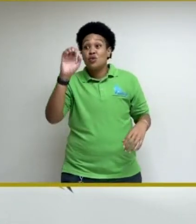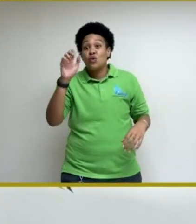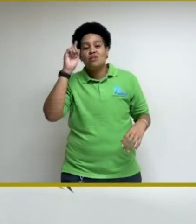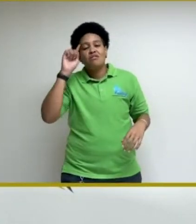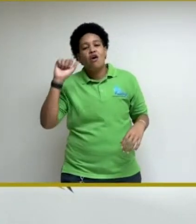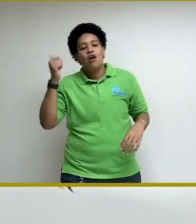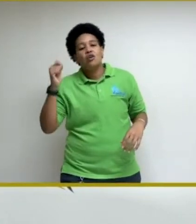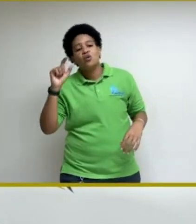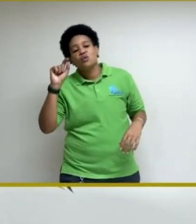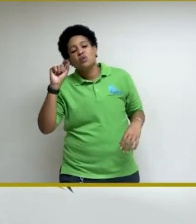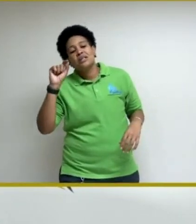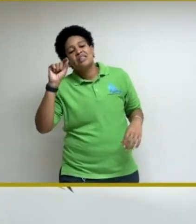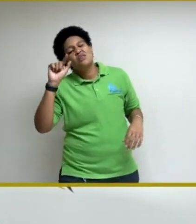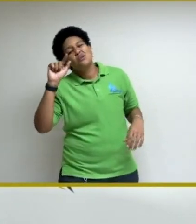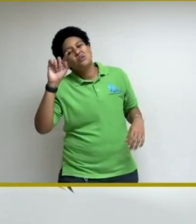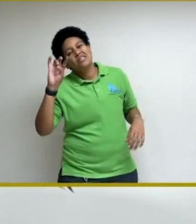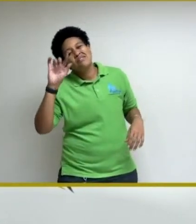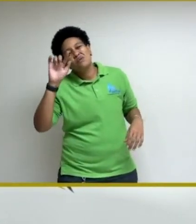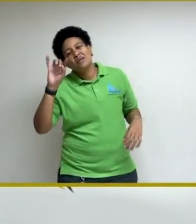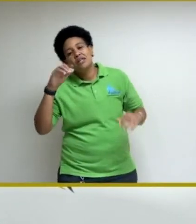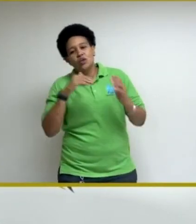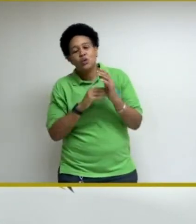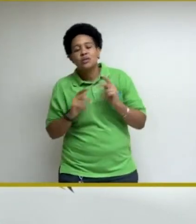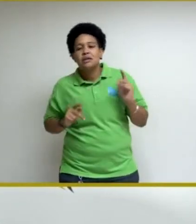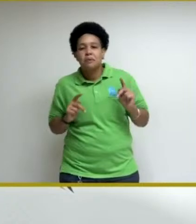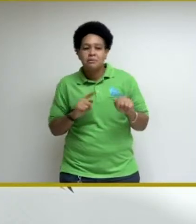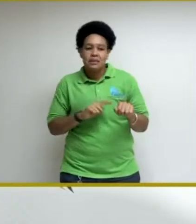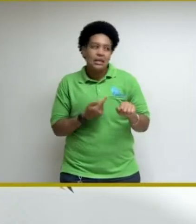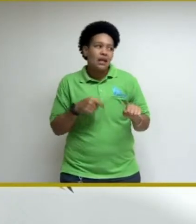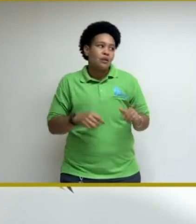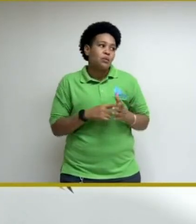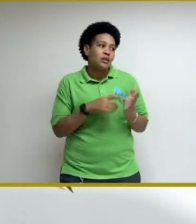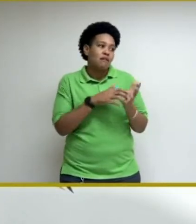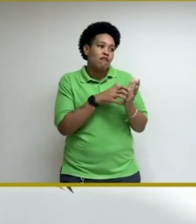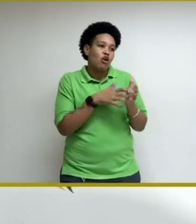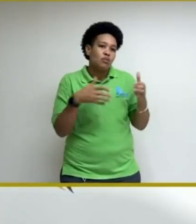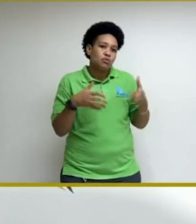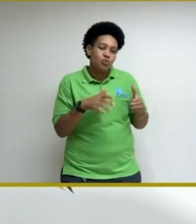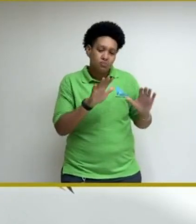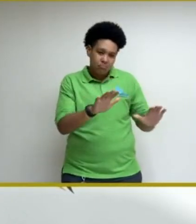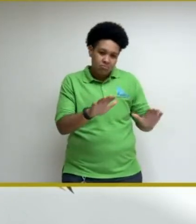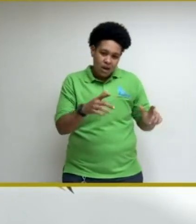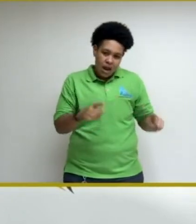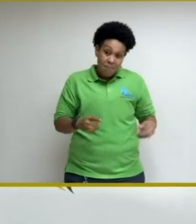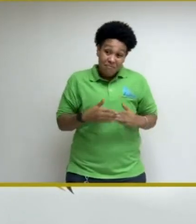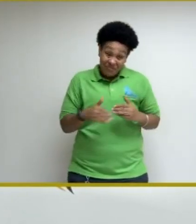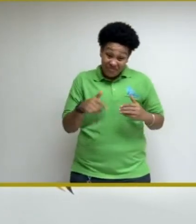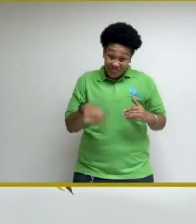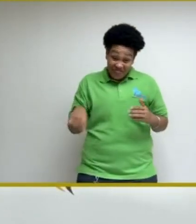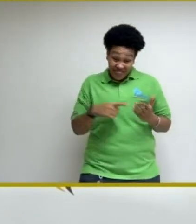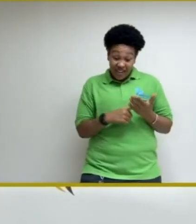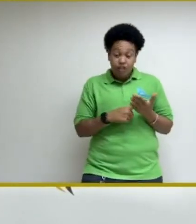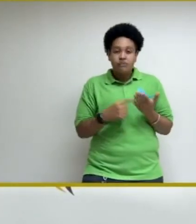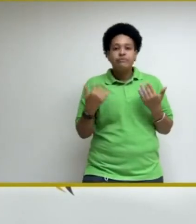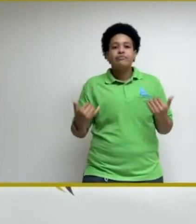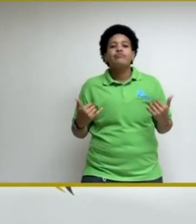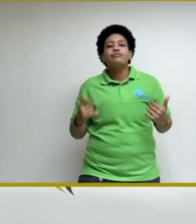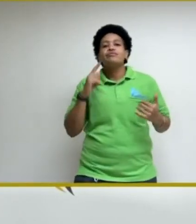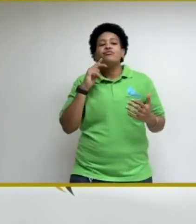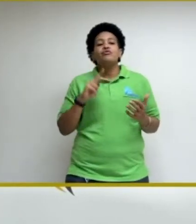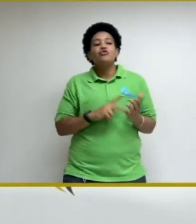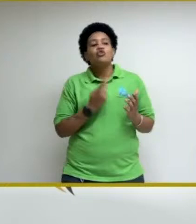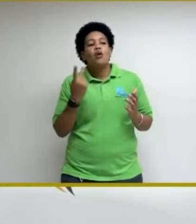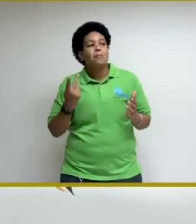another 28,000 persons, starting with the vulnerable groups. After this discussion, today is a double